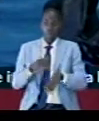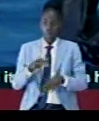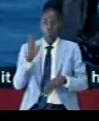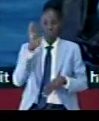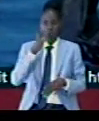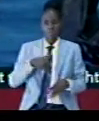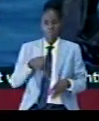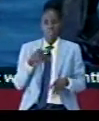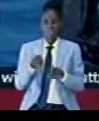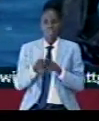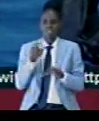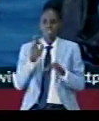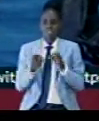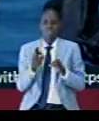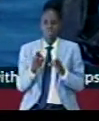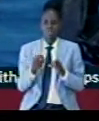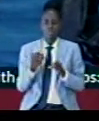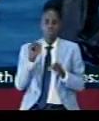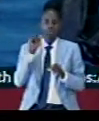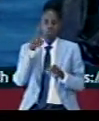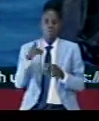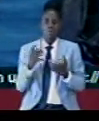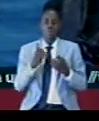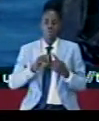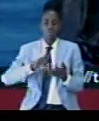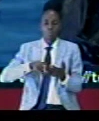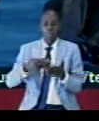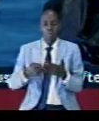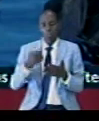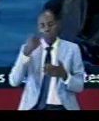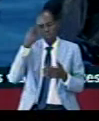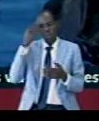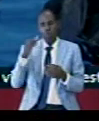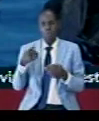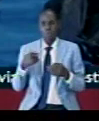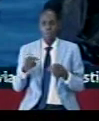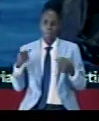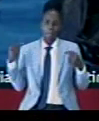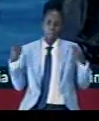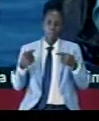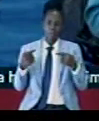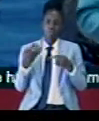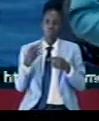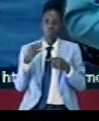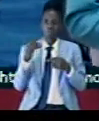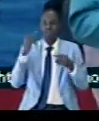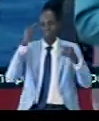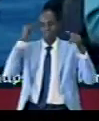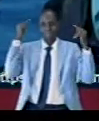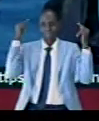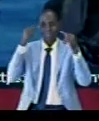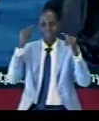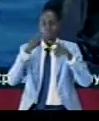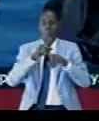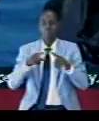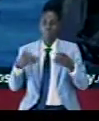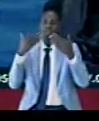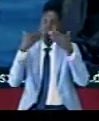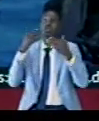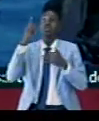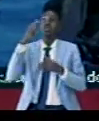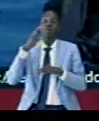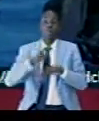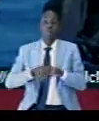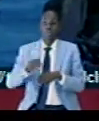fall down the way the headache the way I feel the headache. But I thanked the Lord on